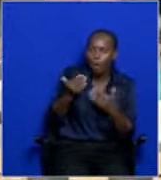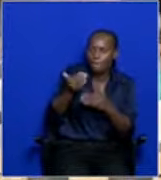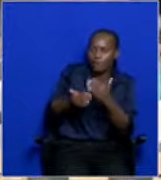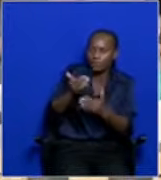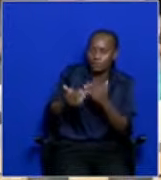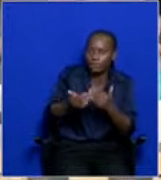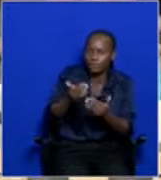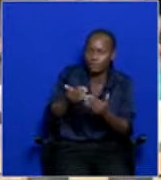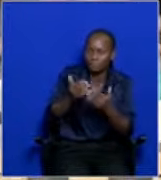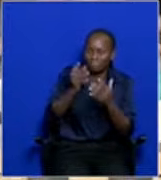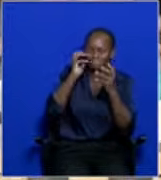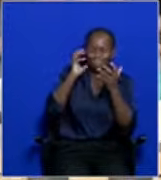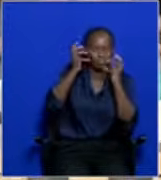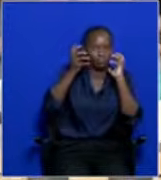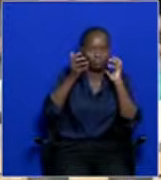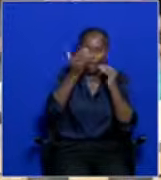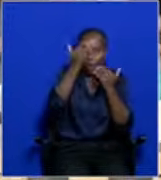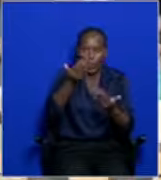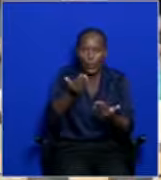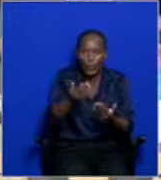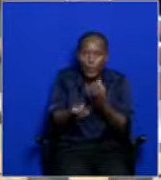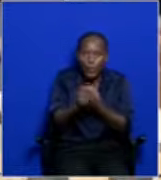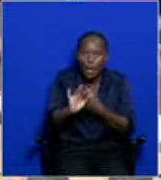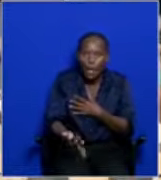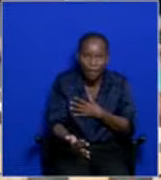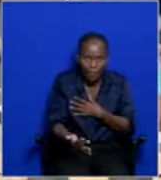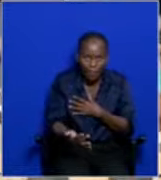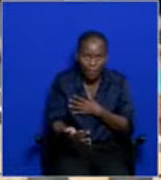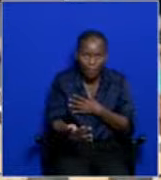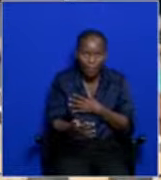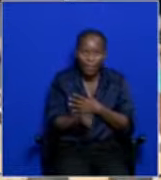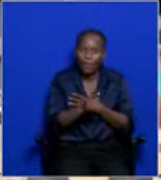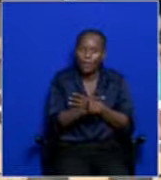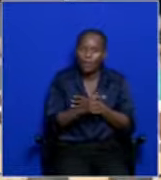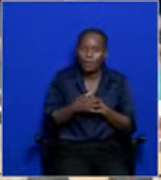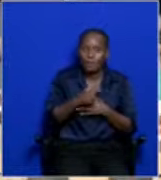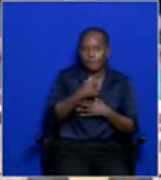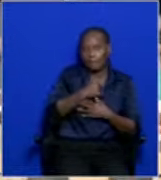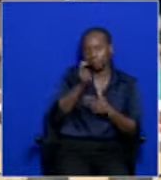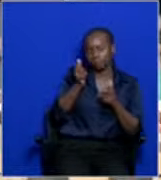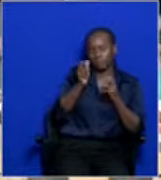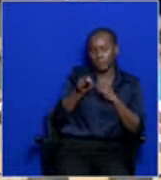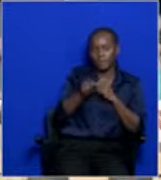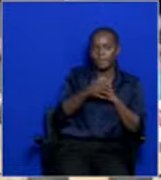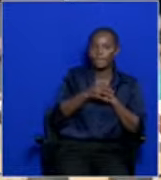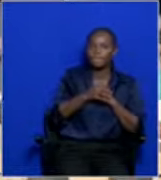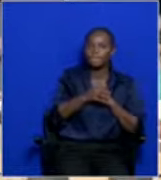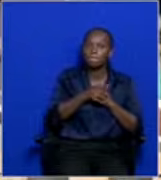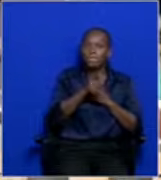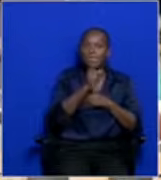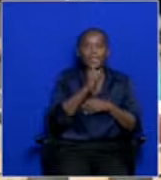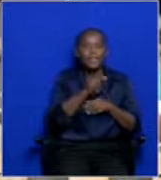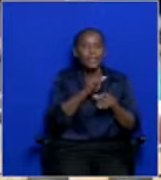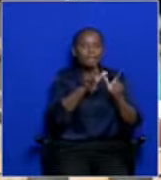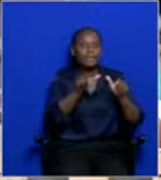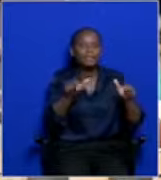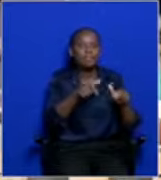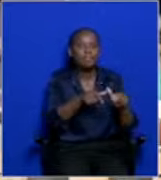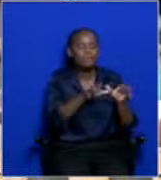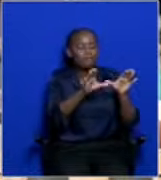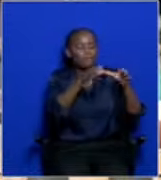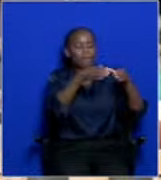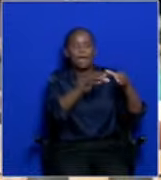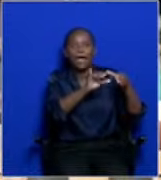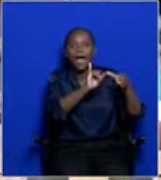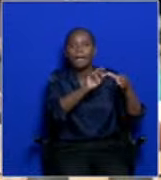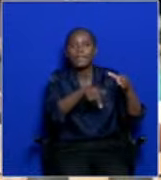least from where I'm sitting, not understanding the processes of IPID, that there should never be an expectation that